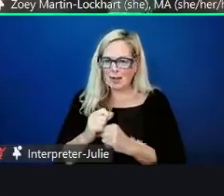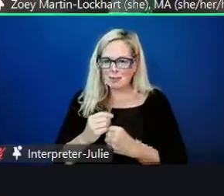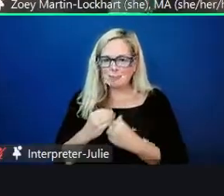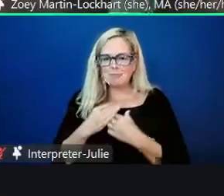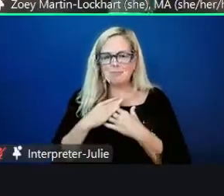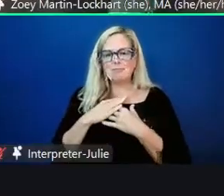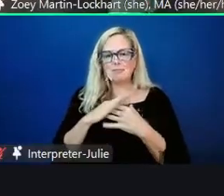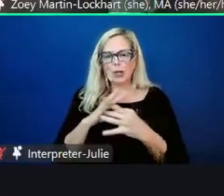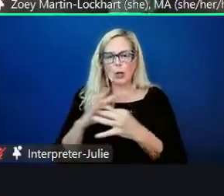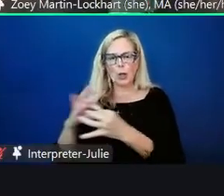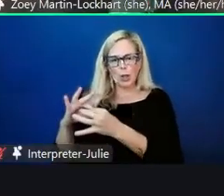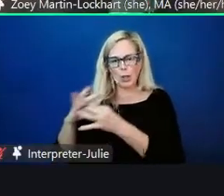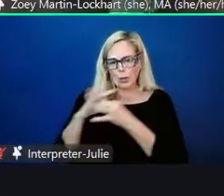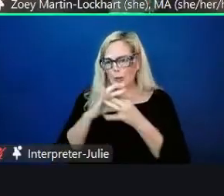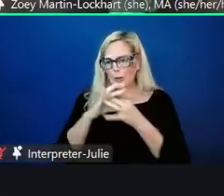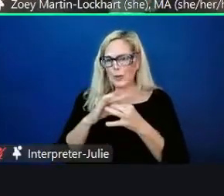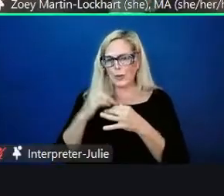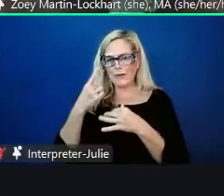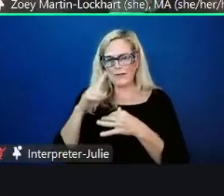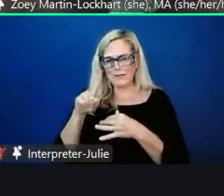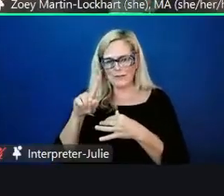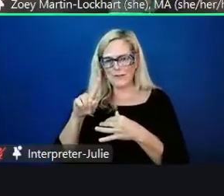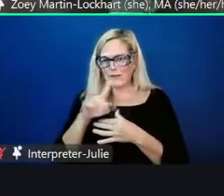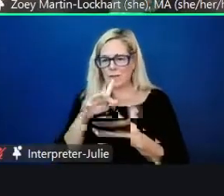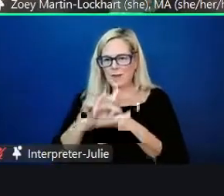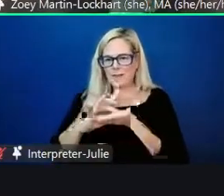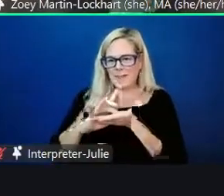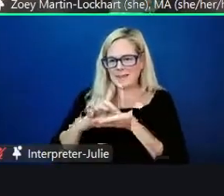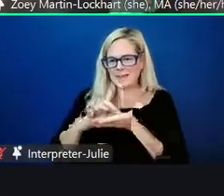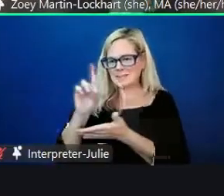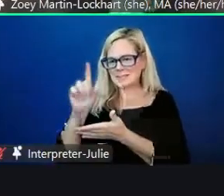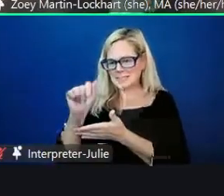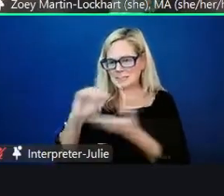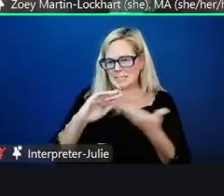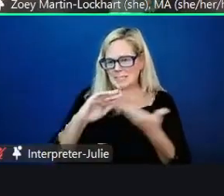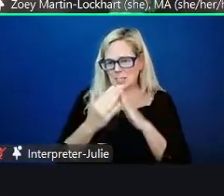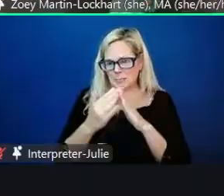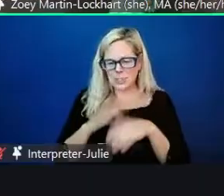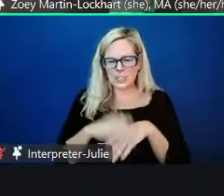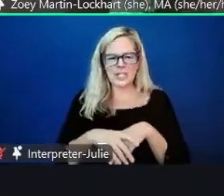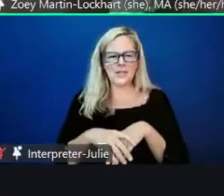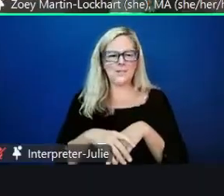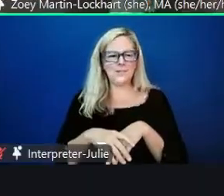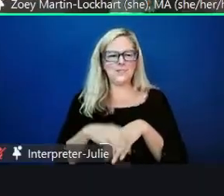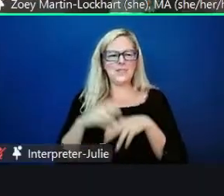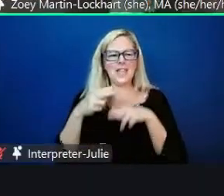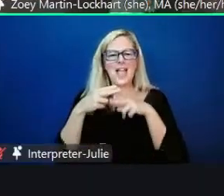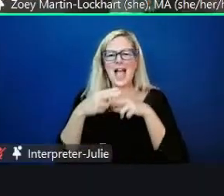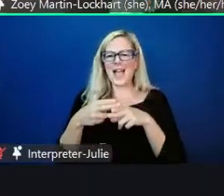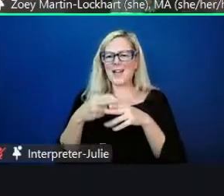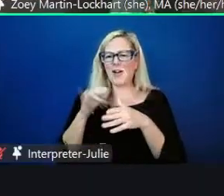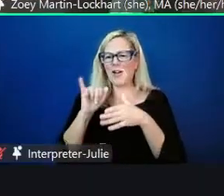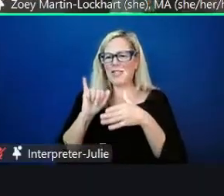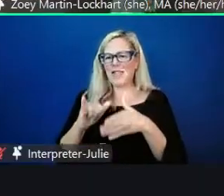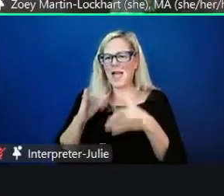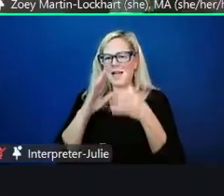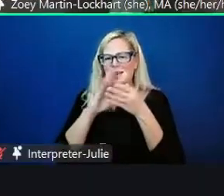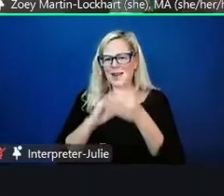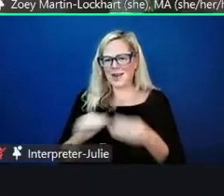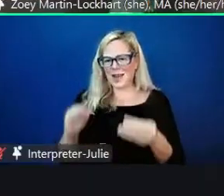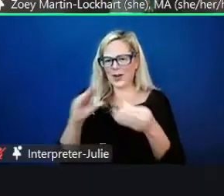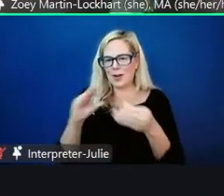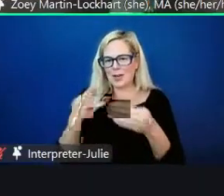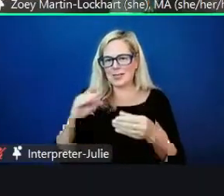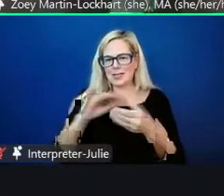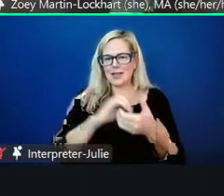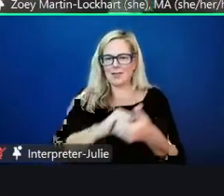communities. I term this phenomenon narrative collectivity. I would argue that these shared